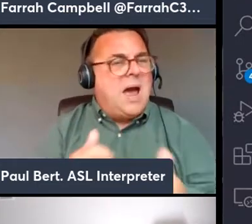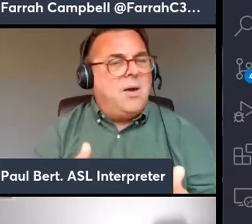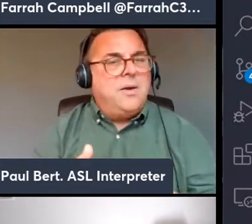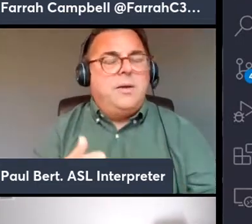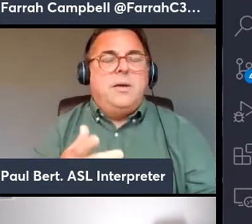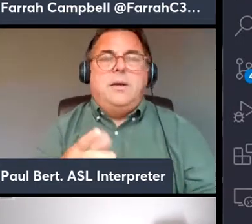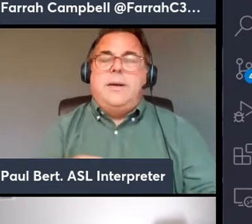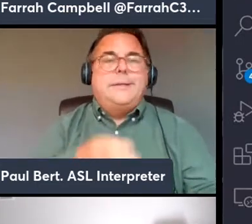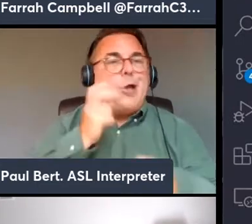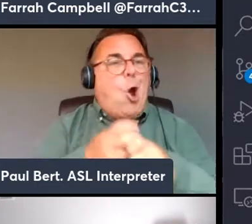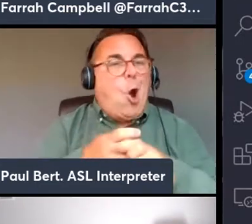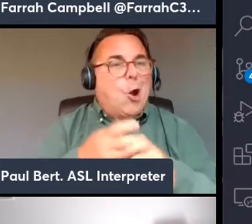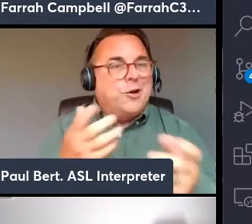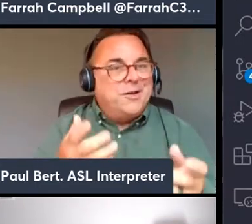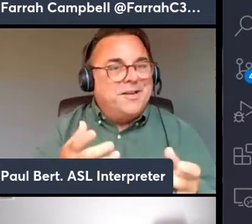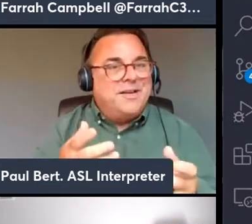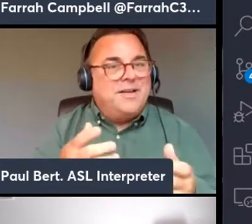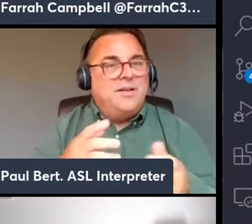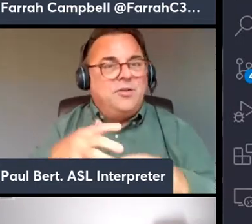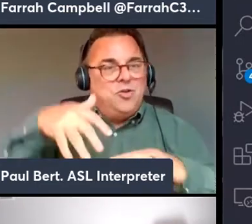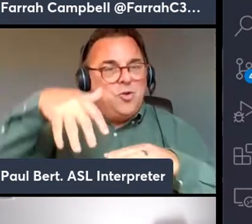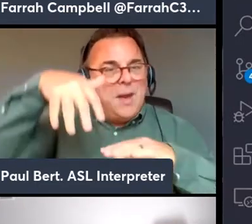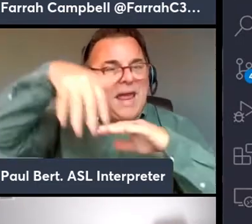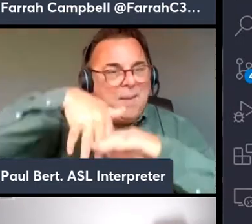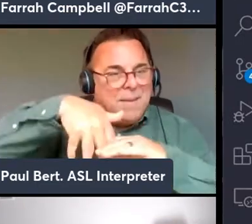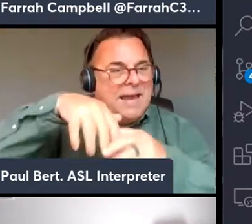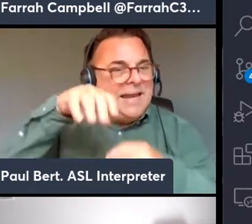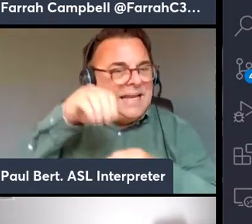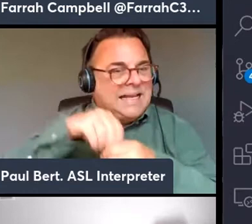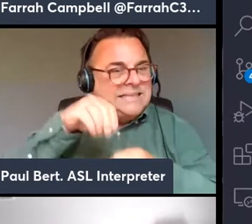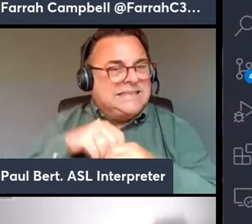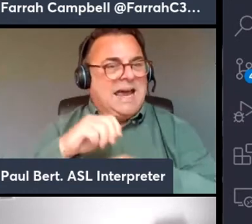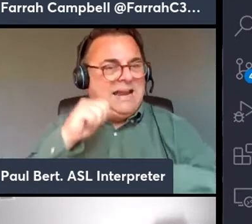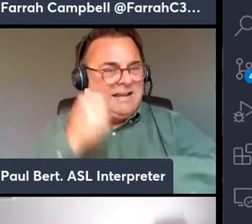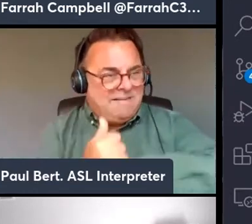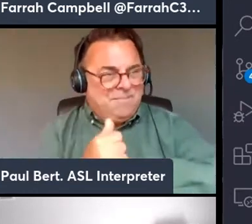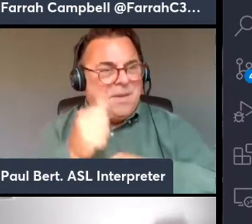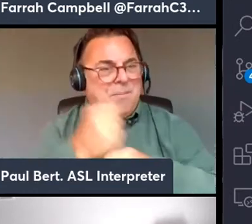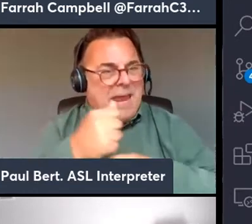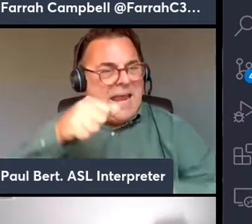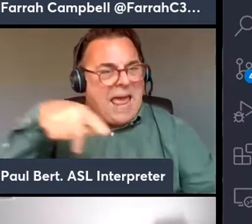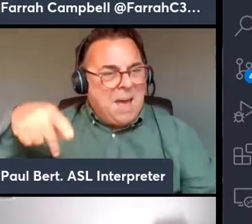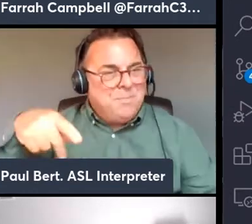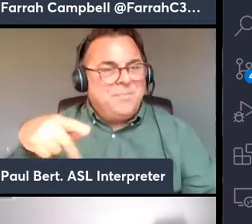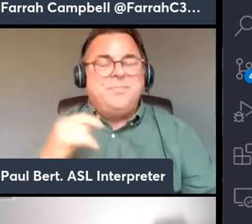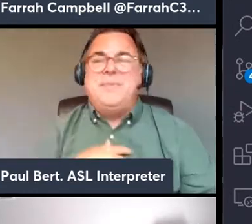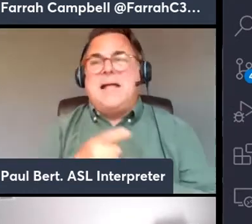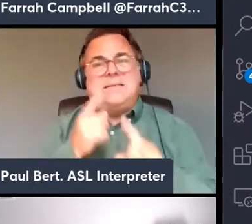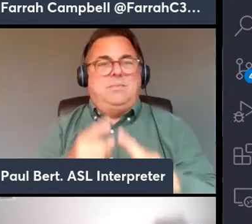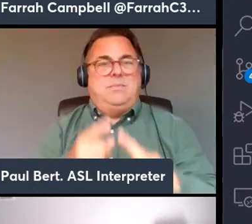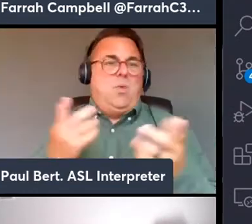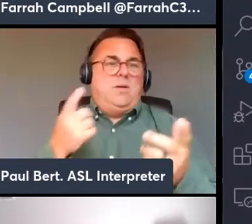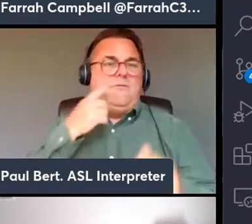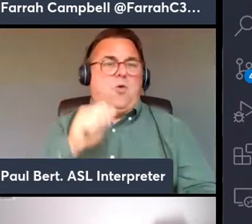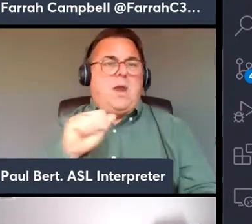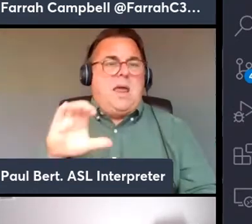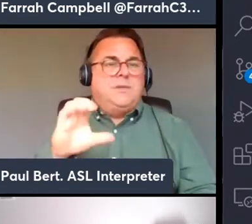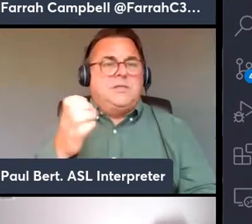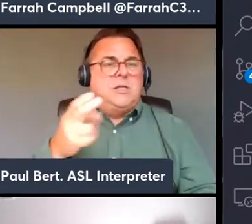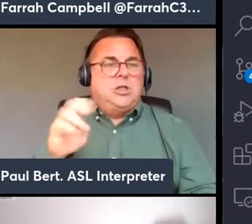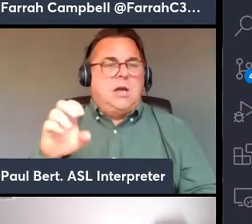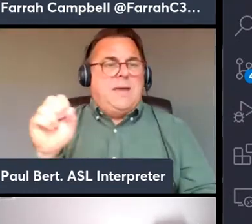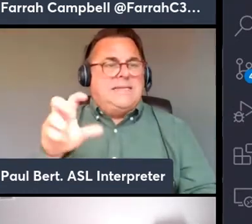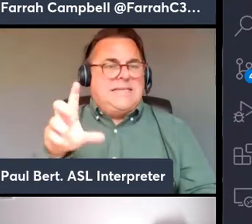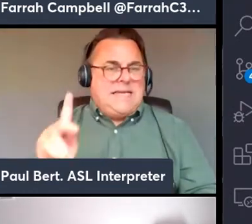is hard to do, right? Like, to embed this within, you know, an existing application, which is, you know, kind of the point of that Amazon Chime SDK, is